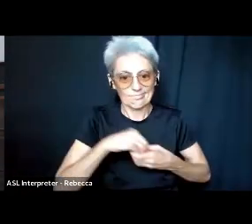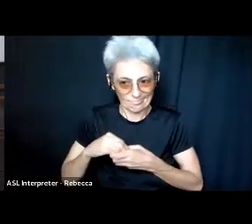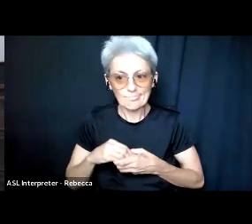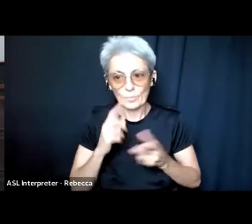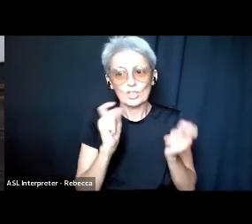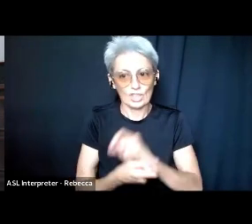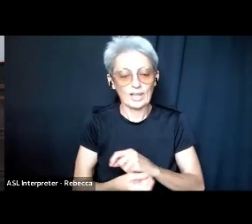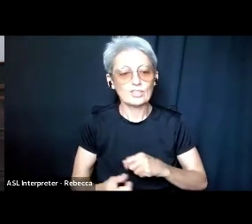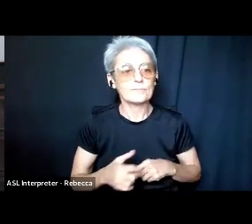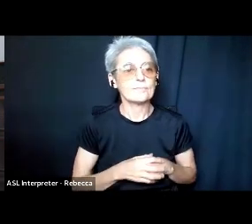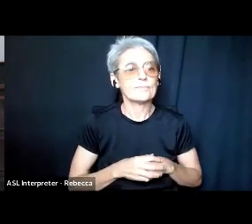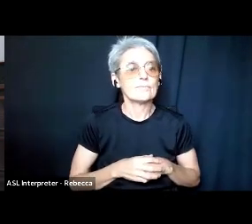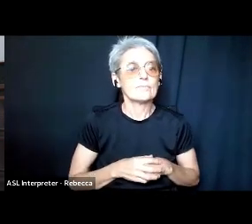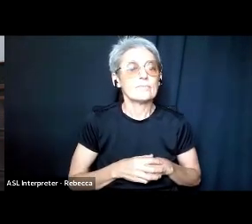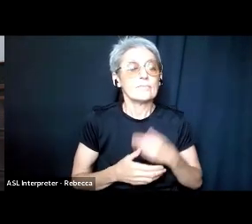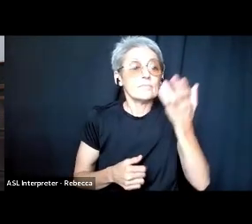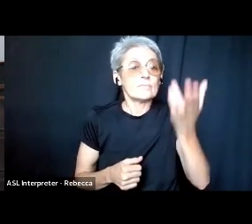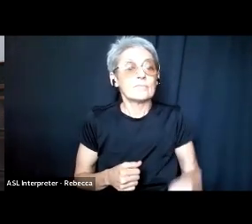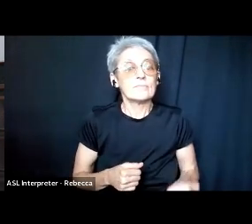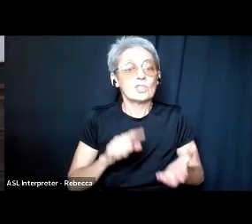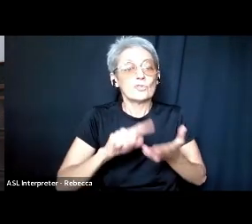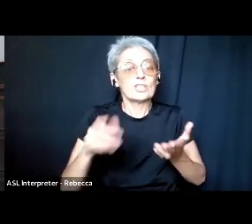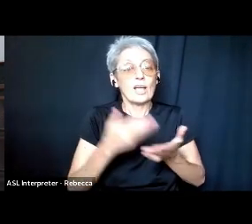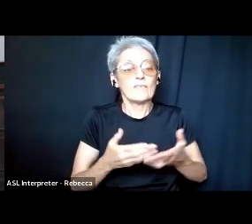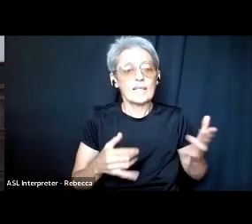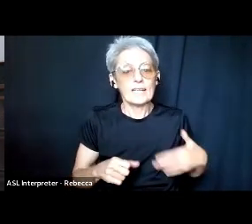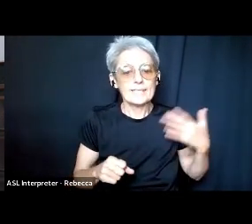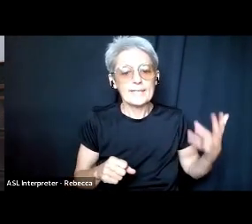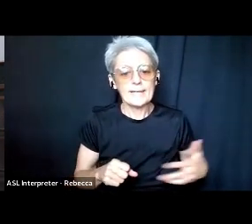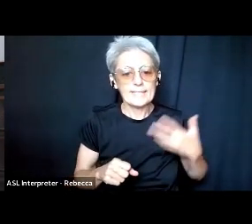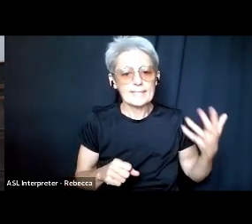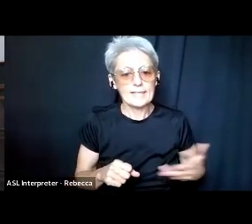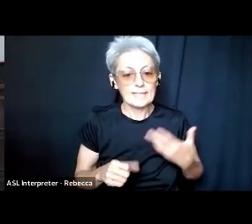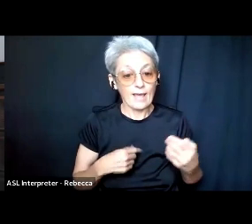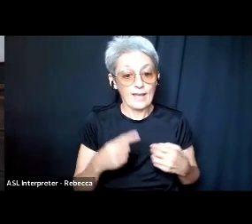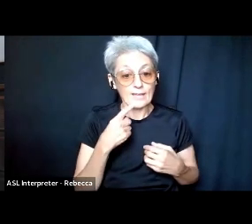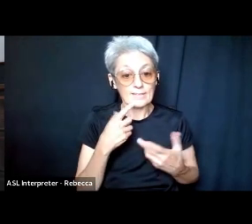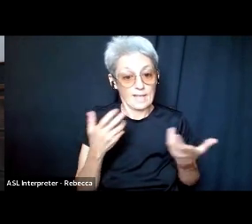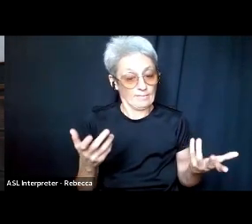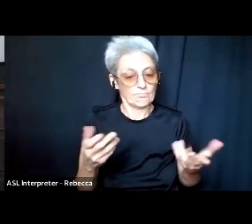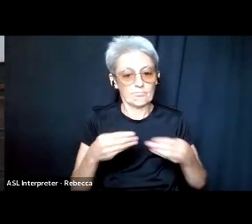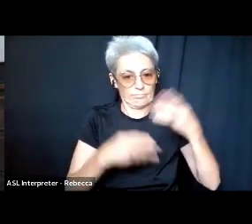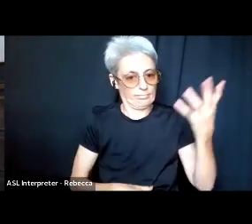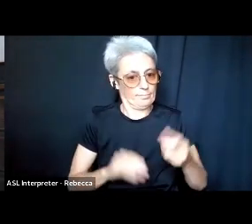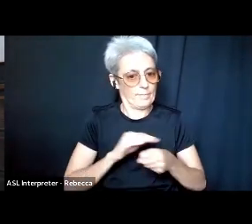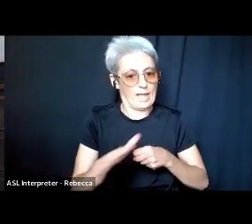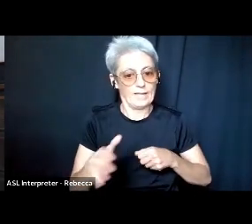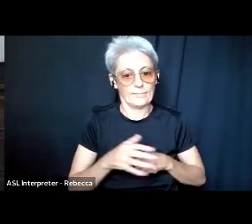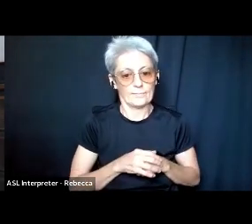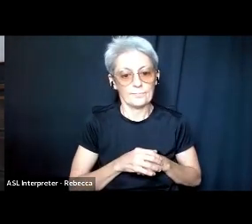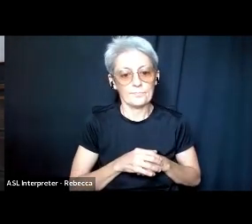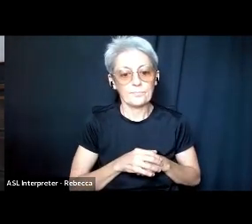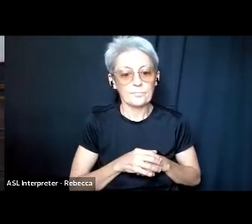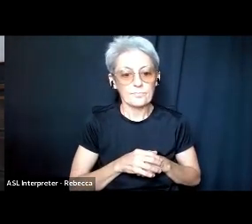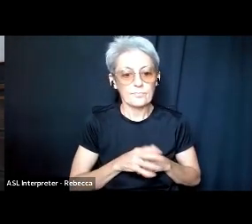The research evidence is, as I say, is quite ample, and it is showing that